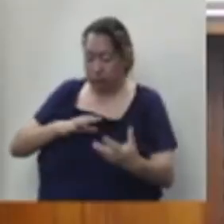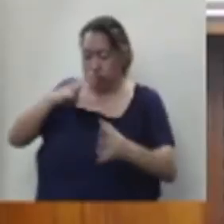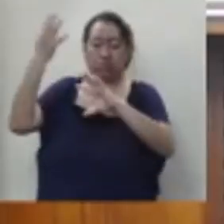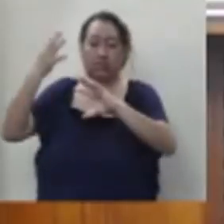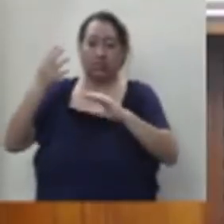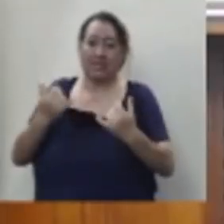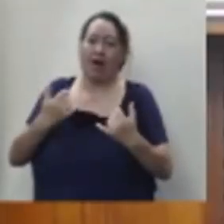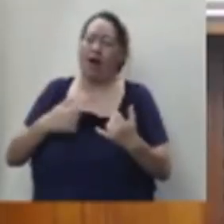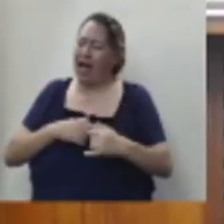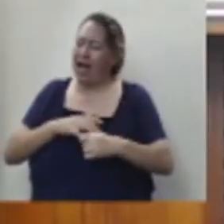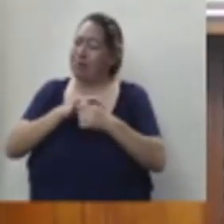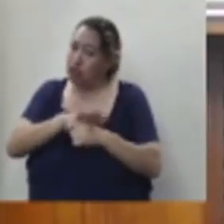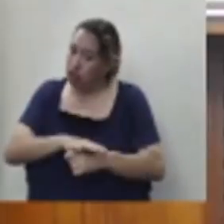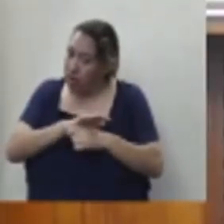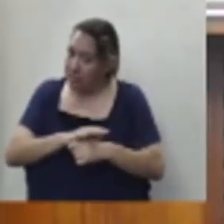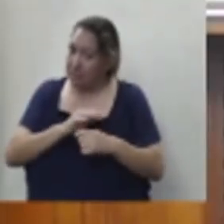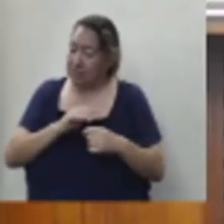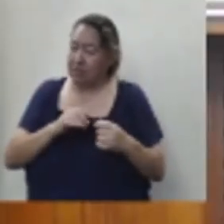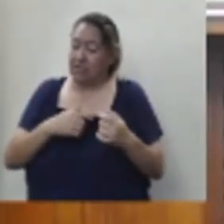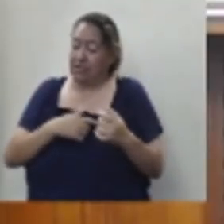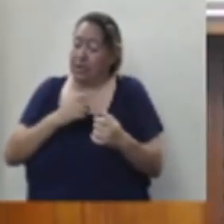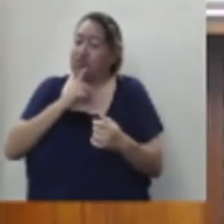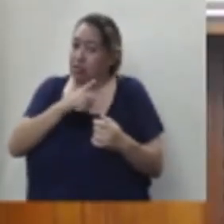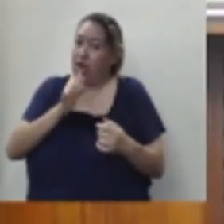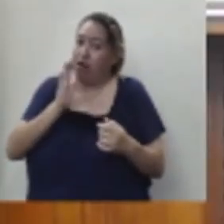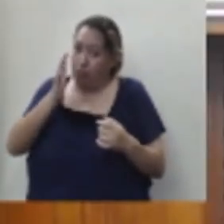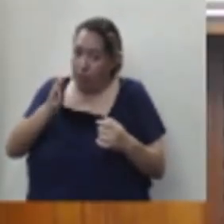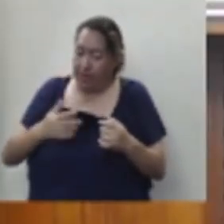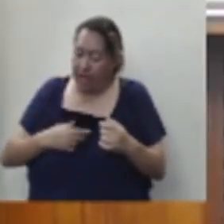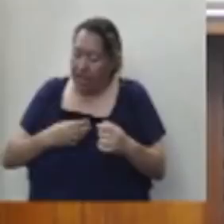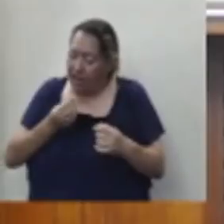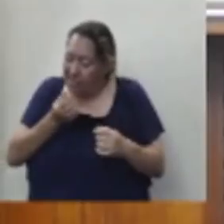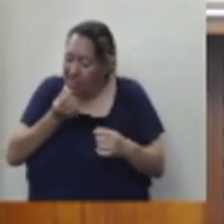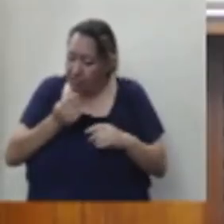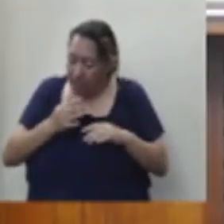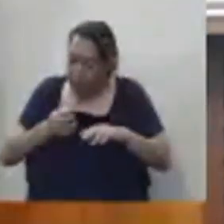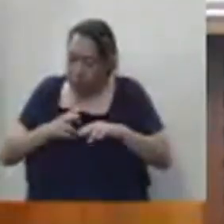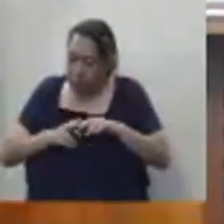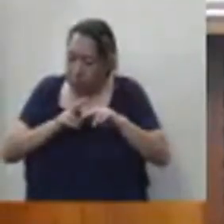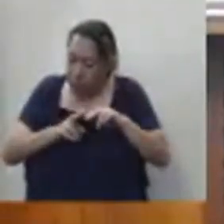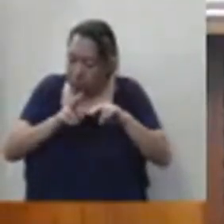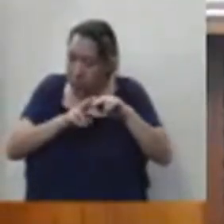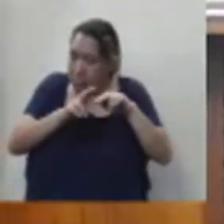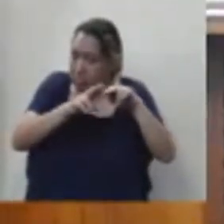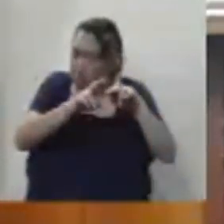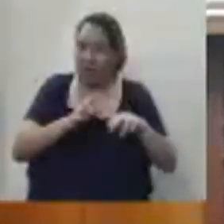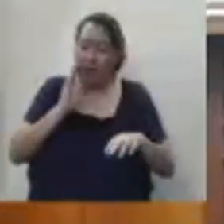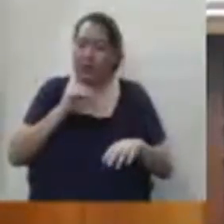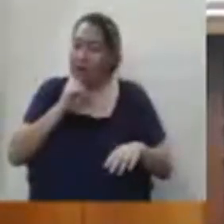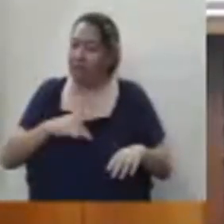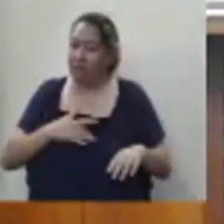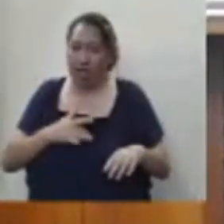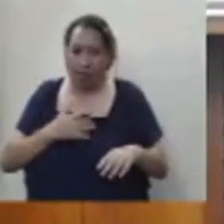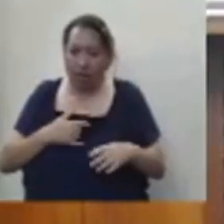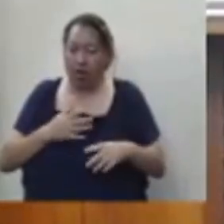must be gradual and will not happen at all at once. I will not be comfortable lifting